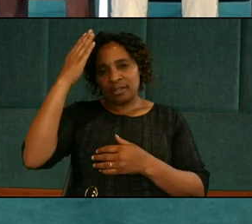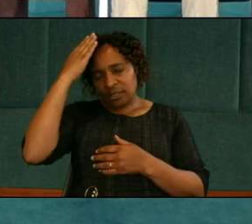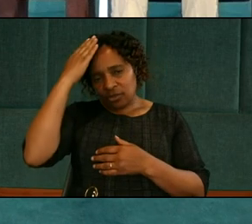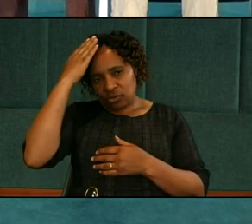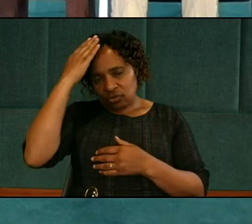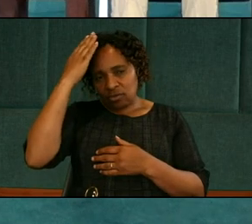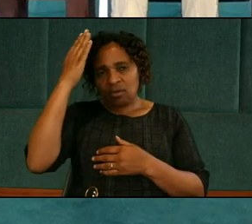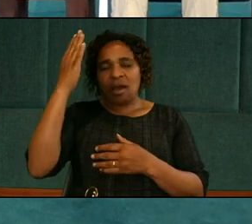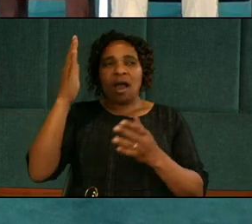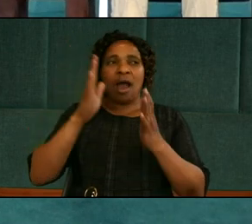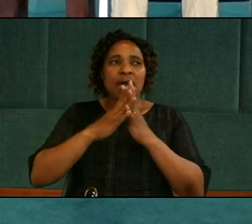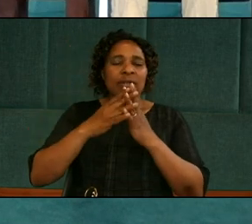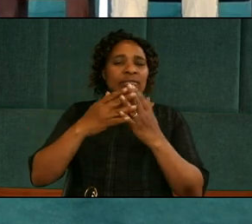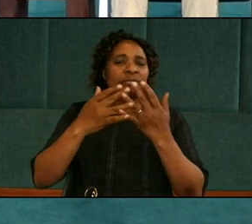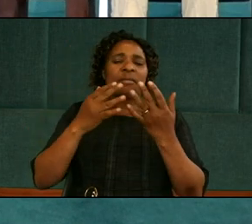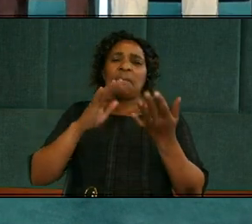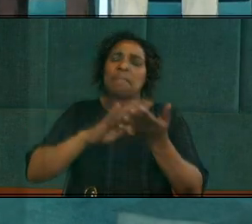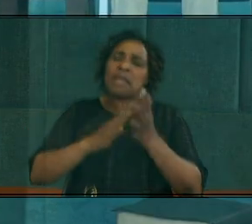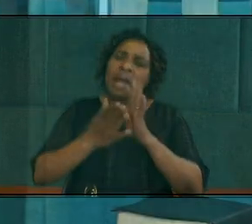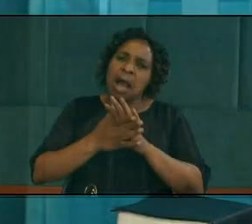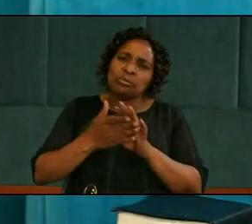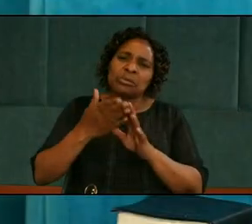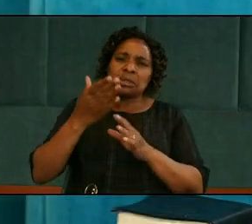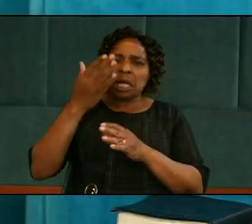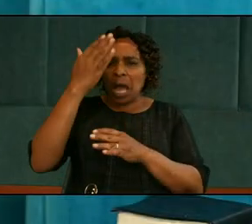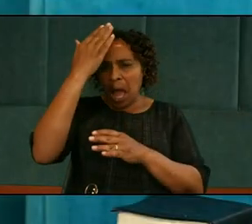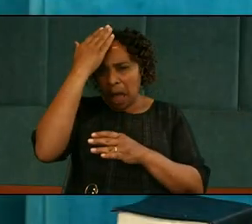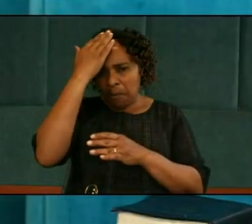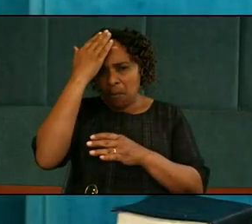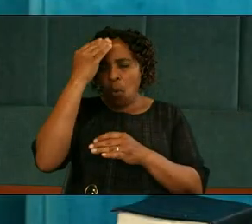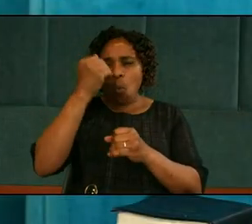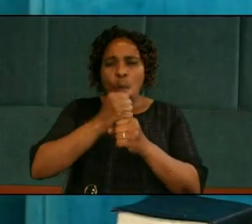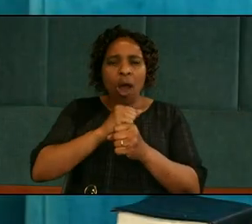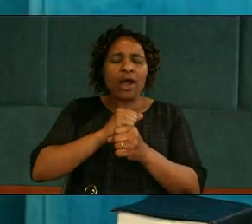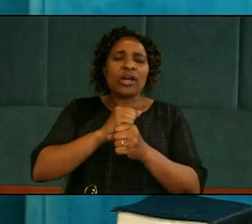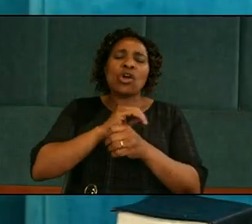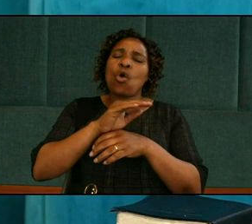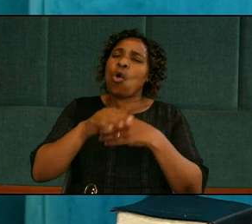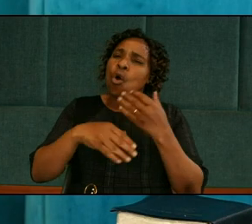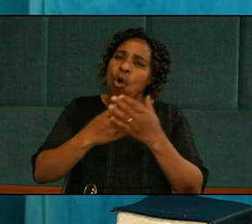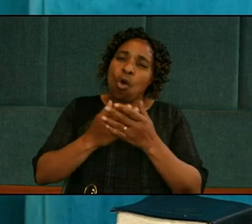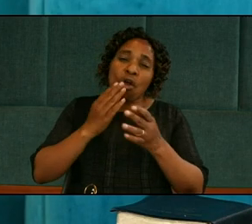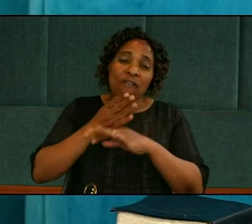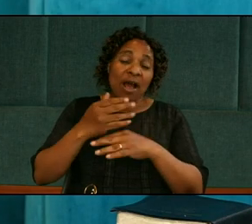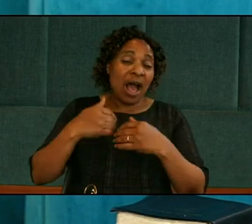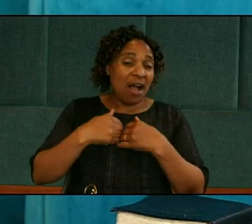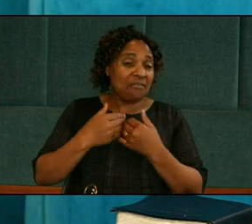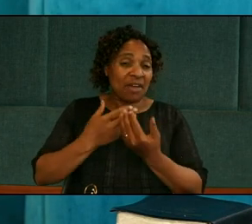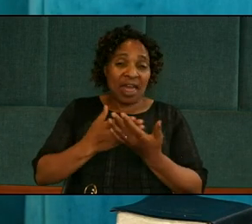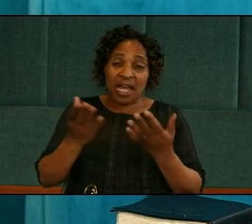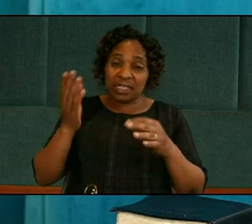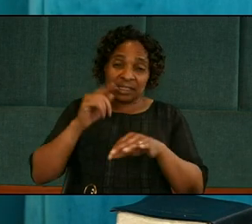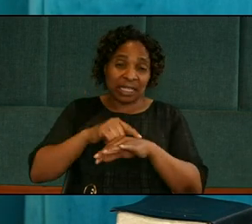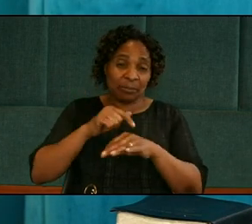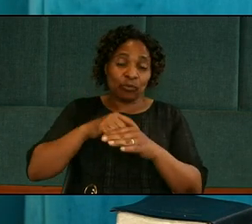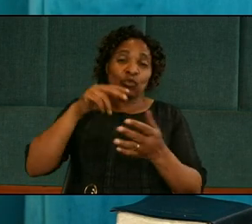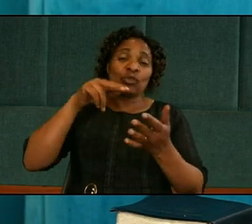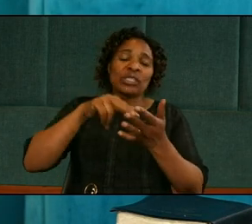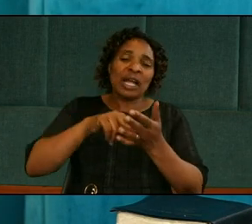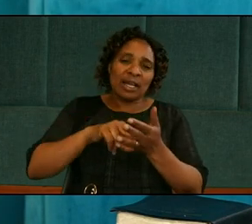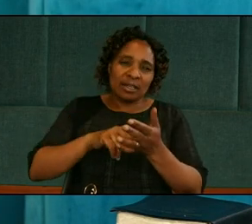and humble, they get walked all over and don't have a chance for them to stand up